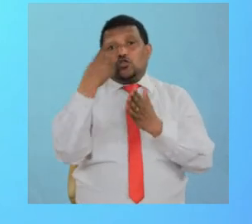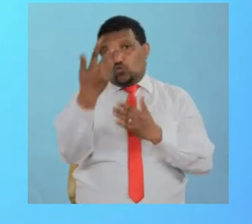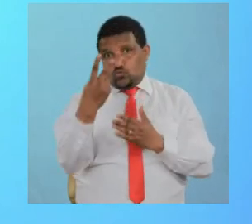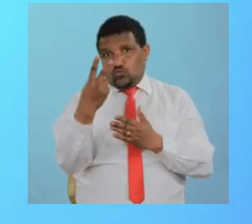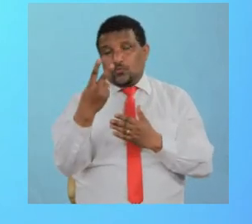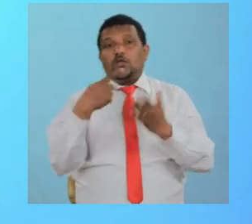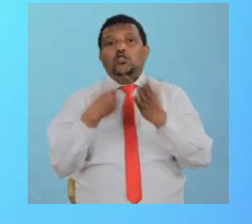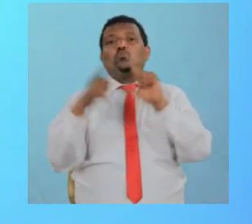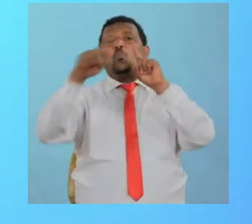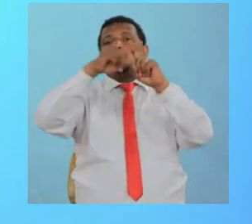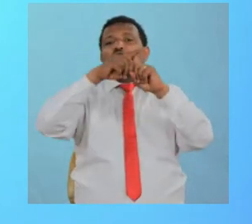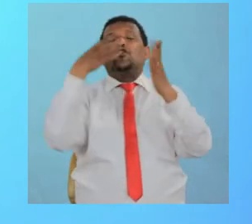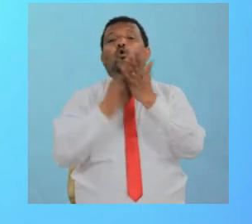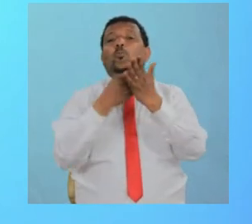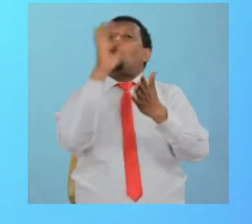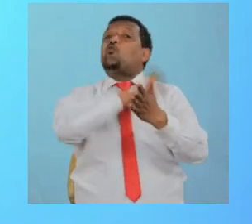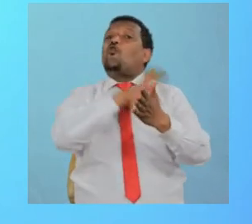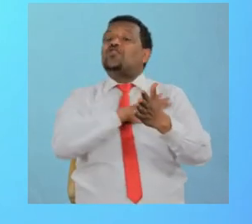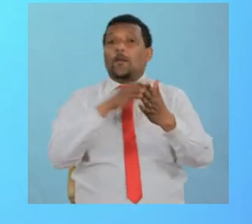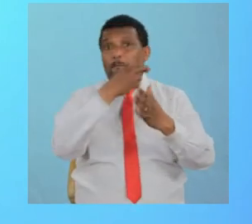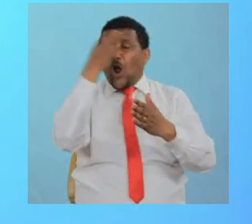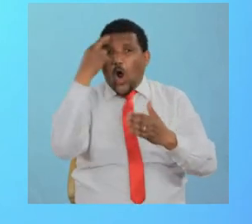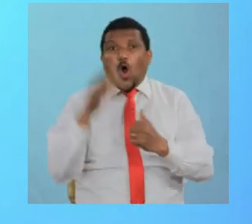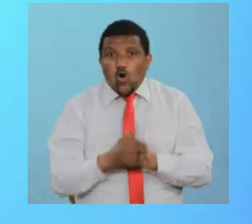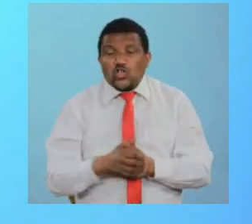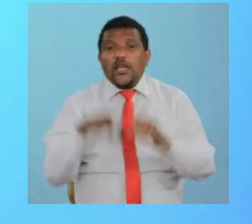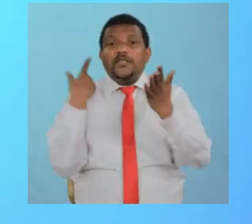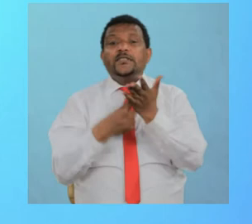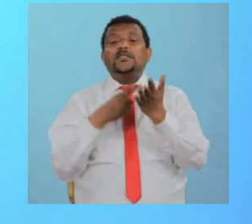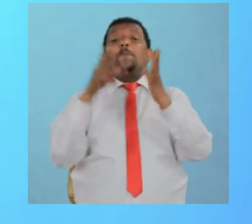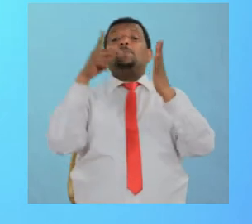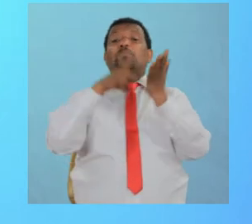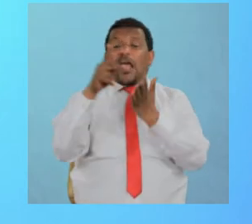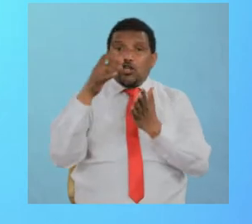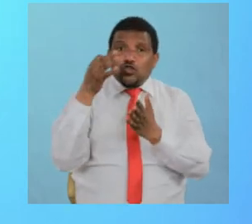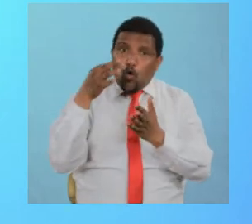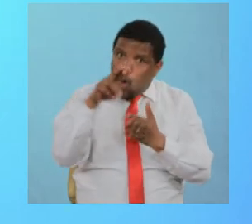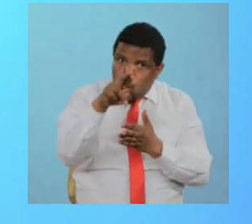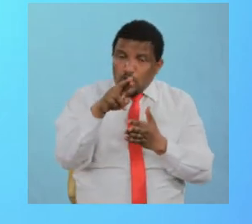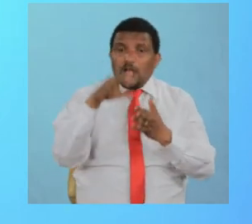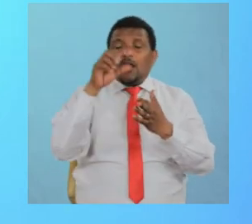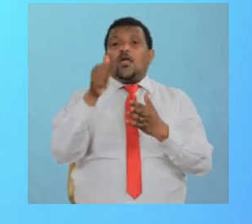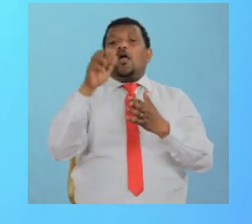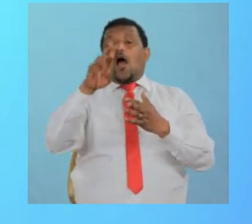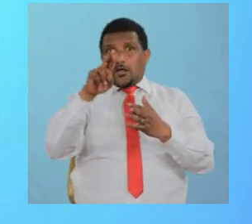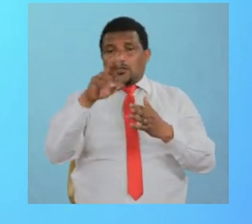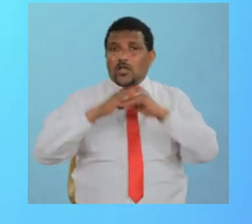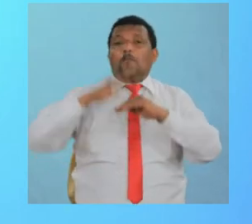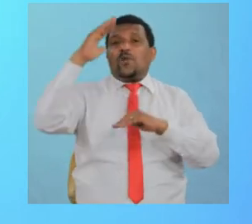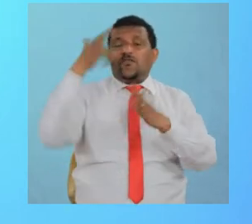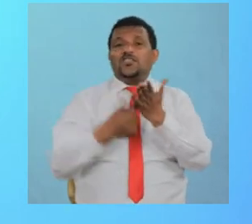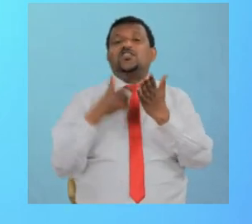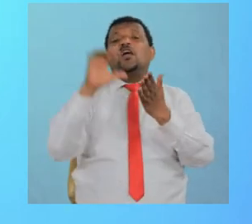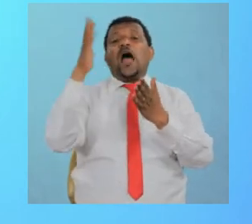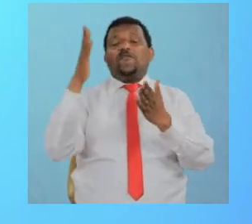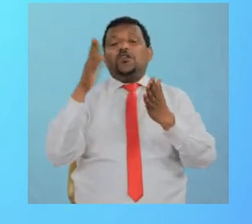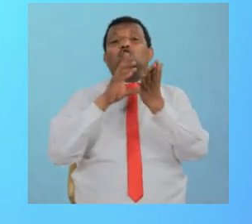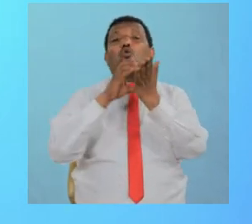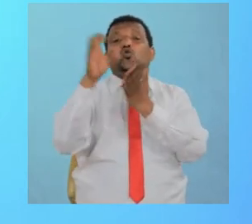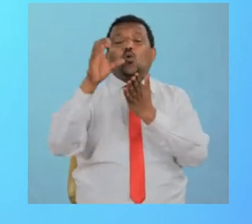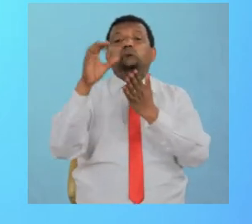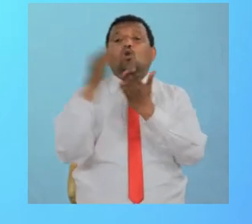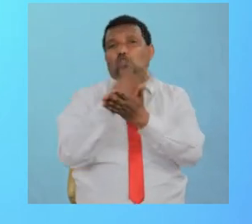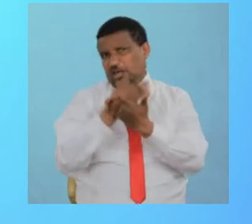is positive economic profit because this price or AR is above this average cost of